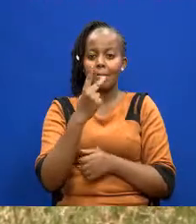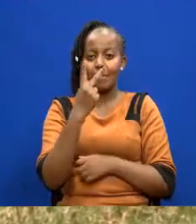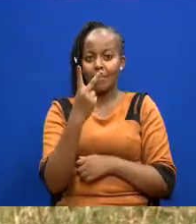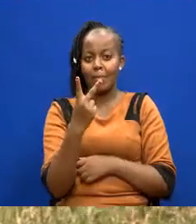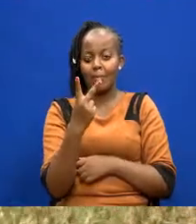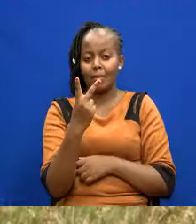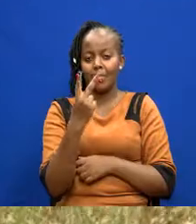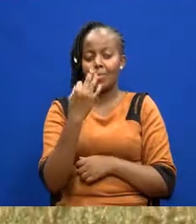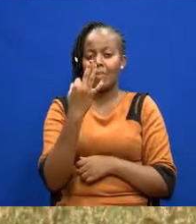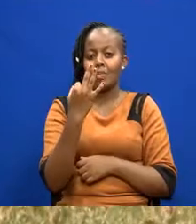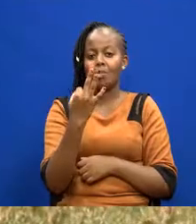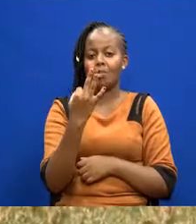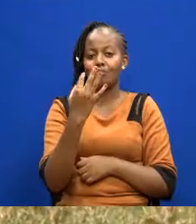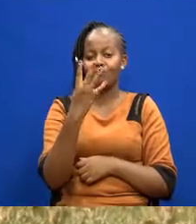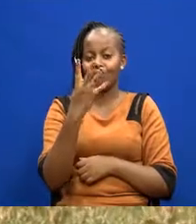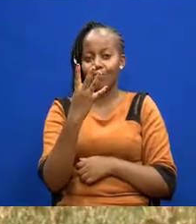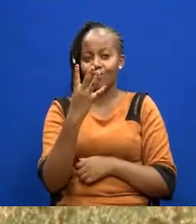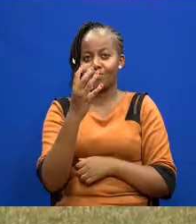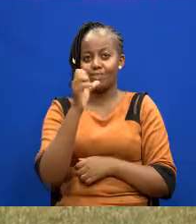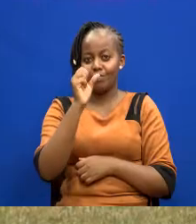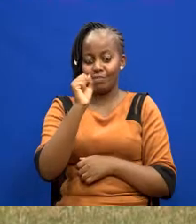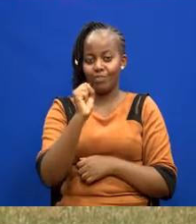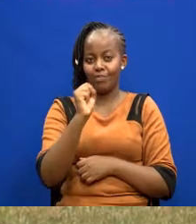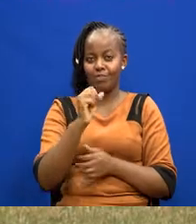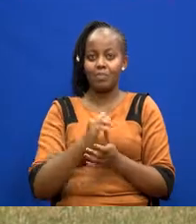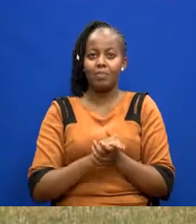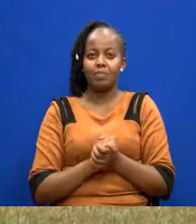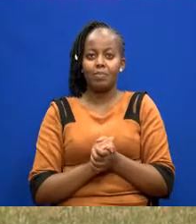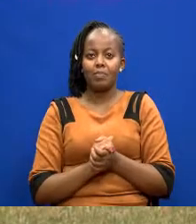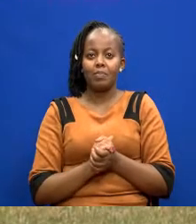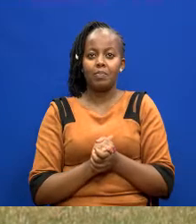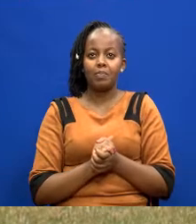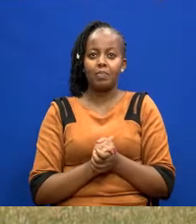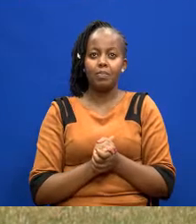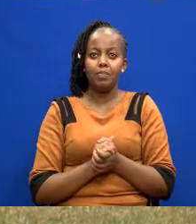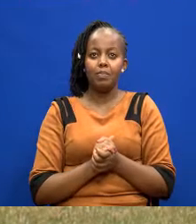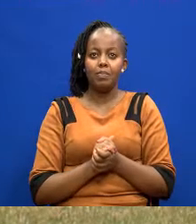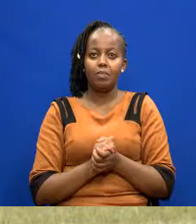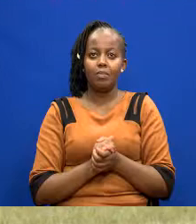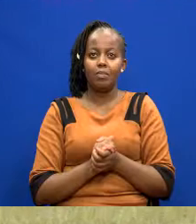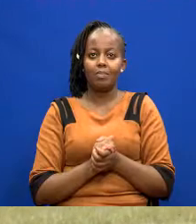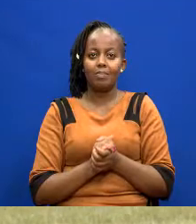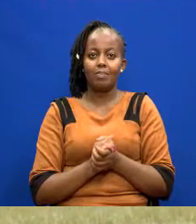1, 2, 3, 4, and 5.